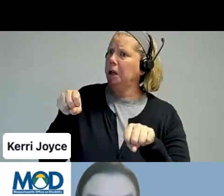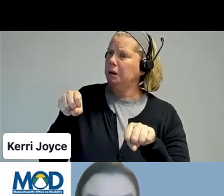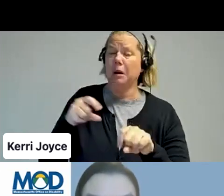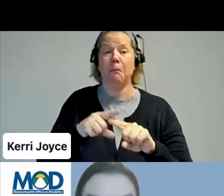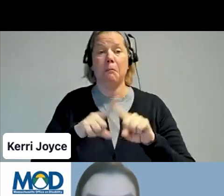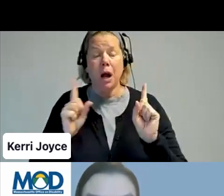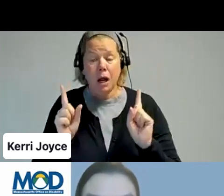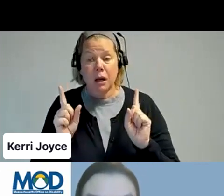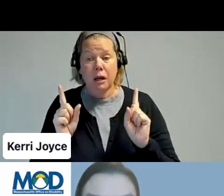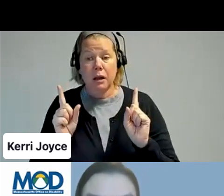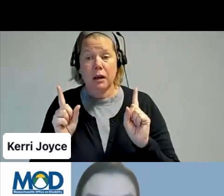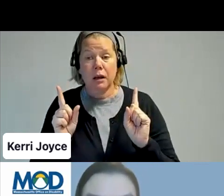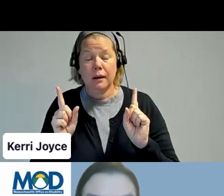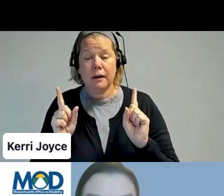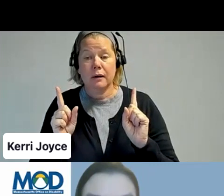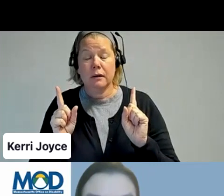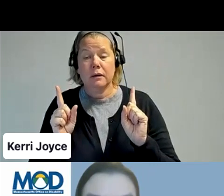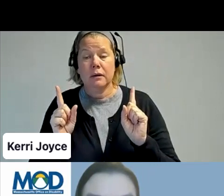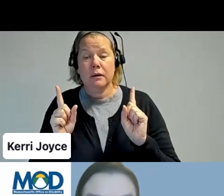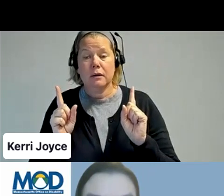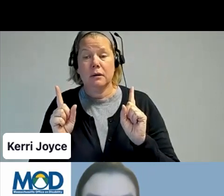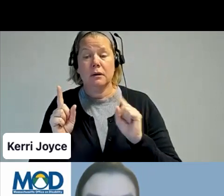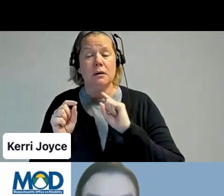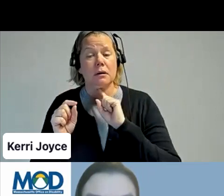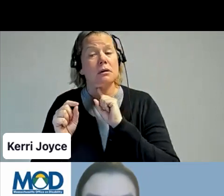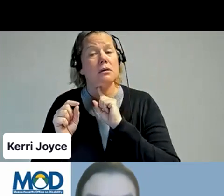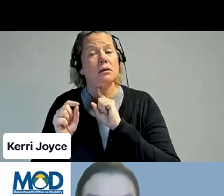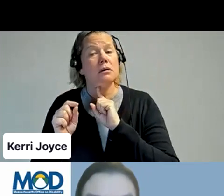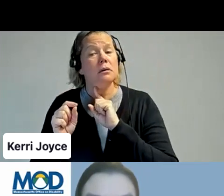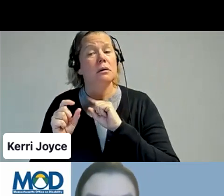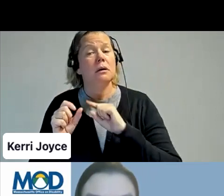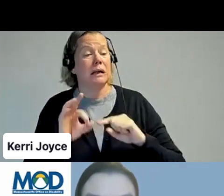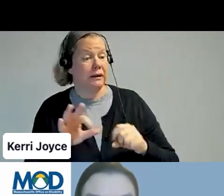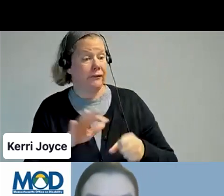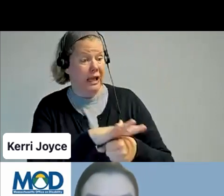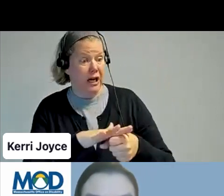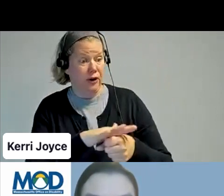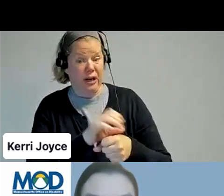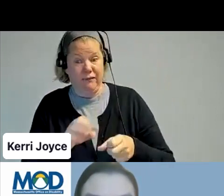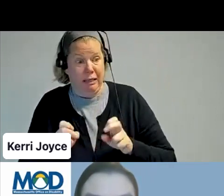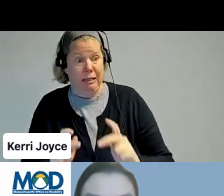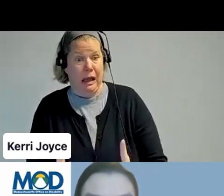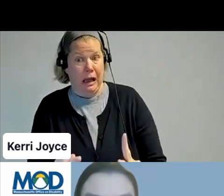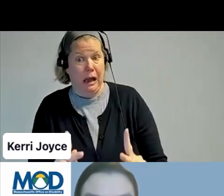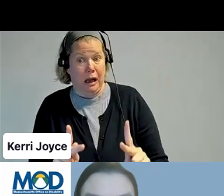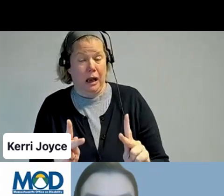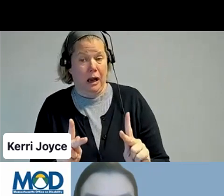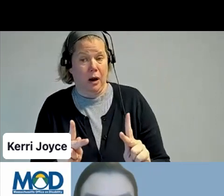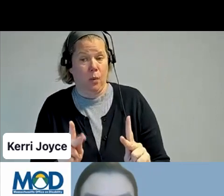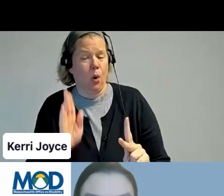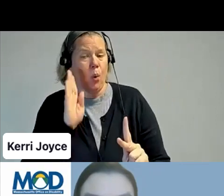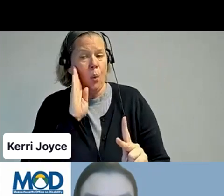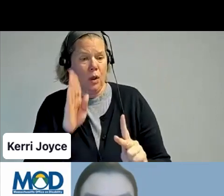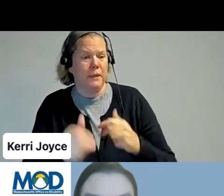where, the only exception is areas where allowing the service animal would be a